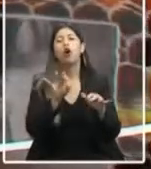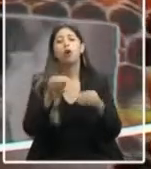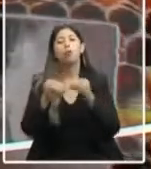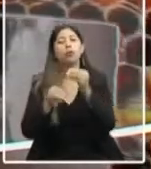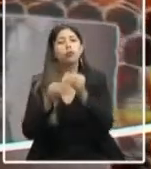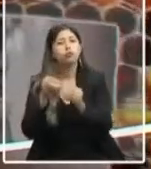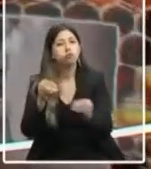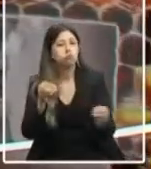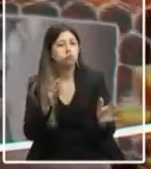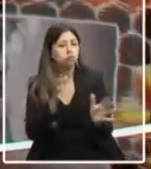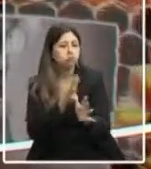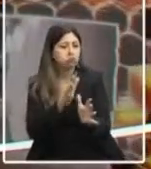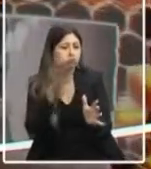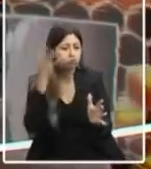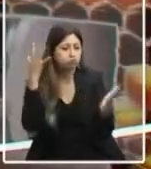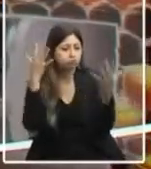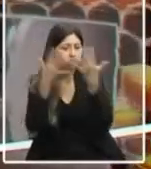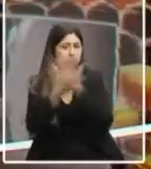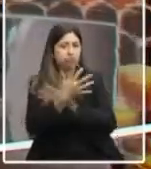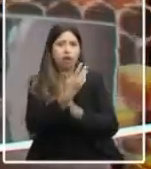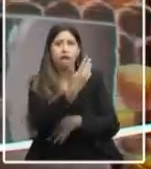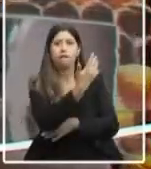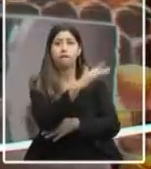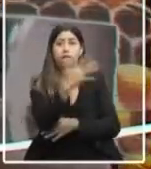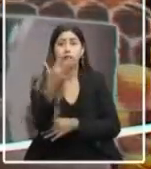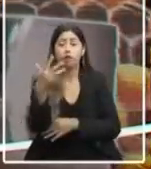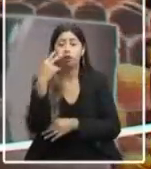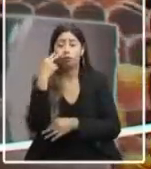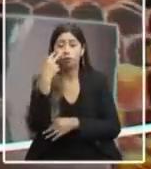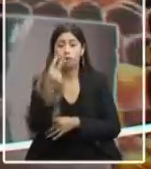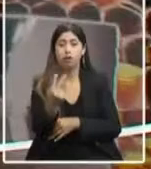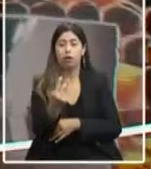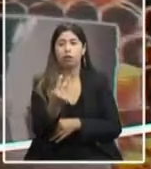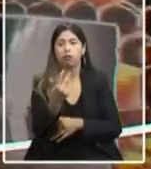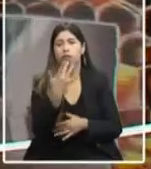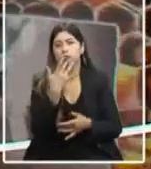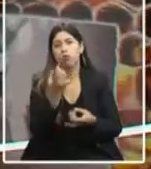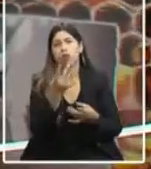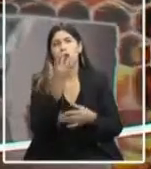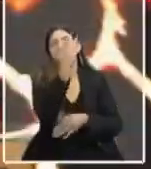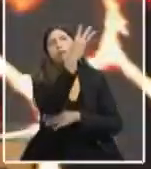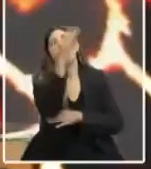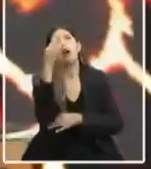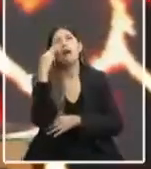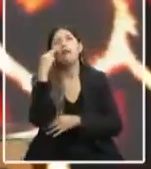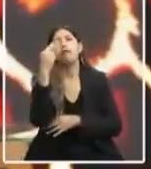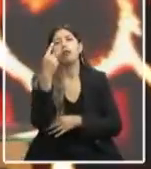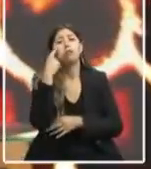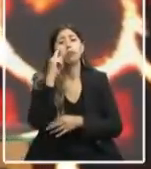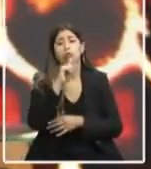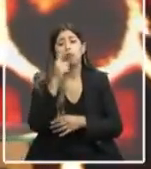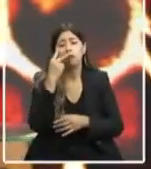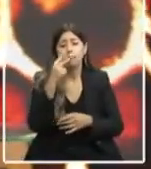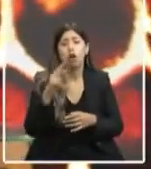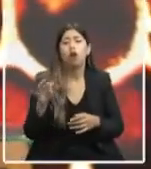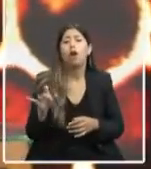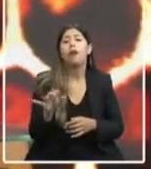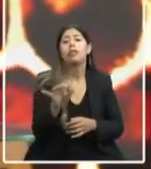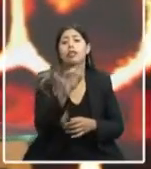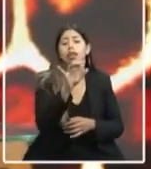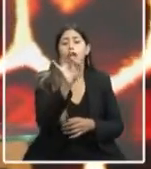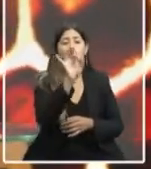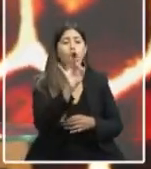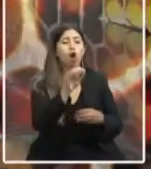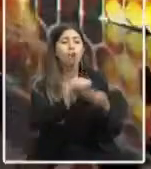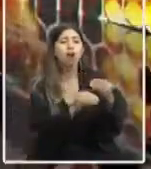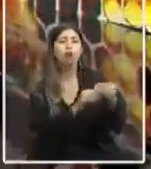trees. I can't see the processes and the insects and so forth, which are enabling the